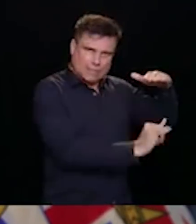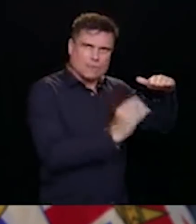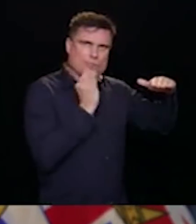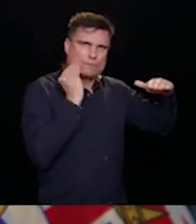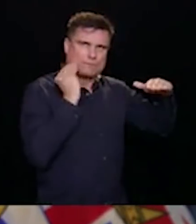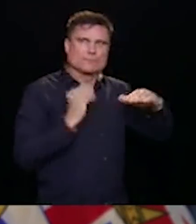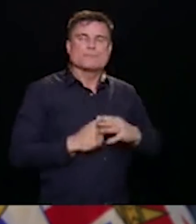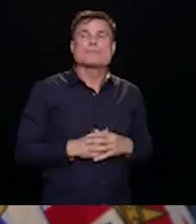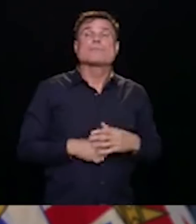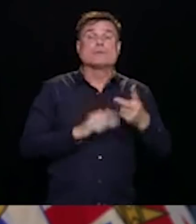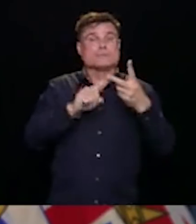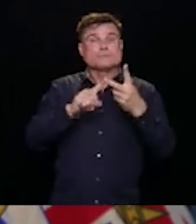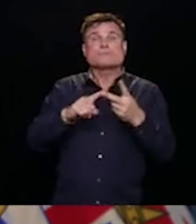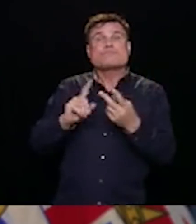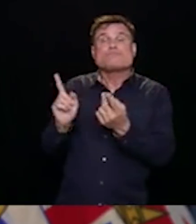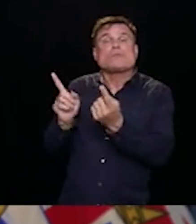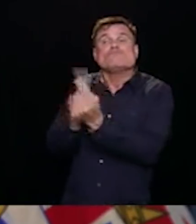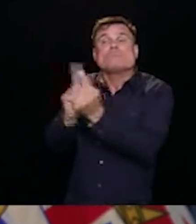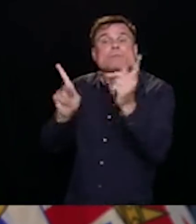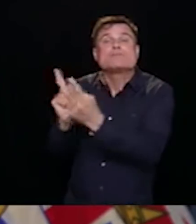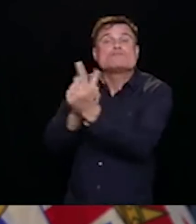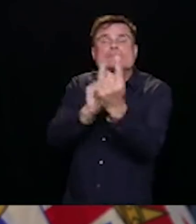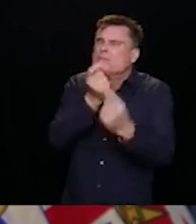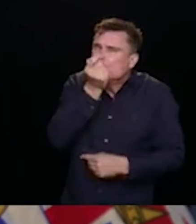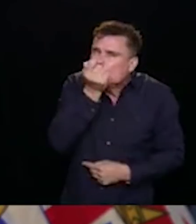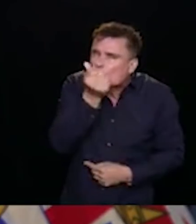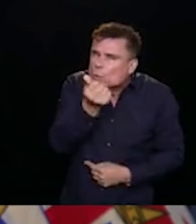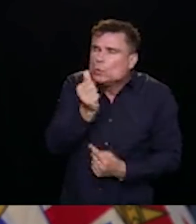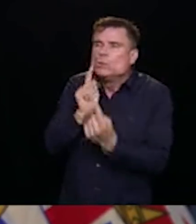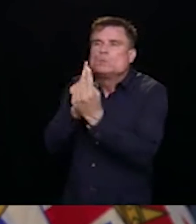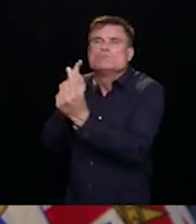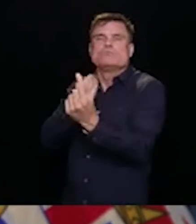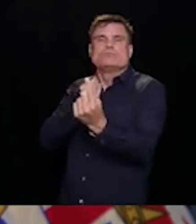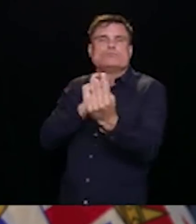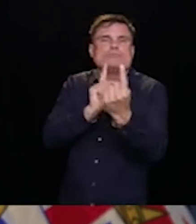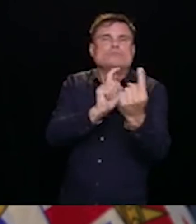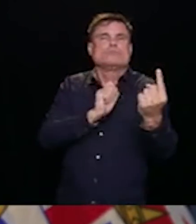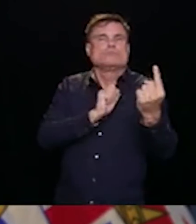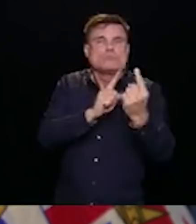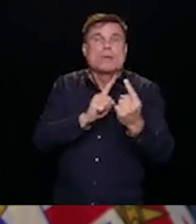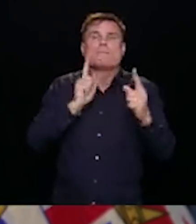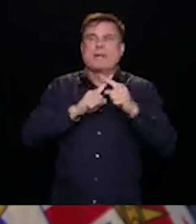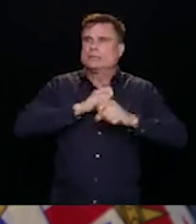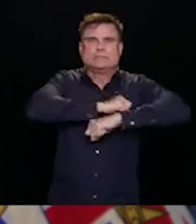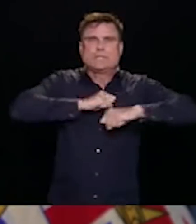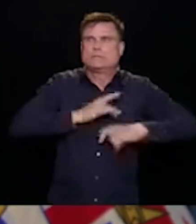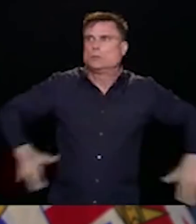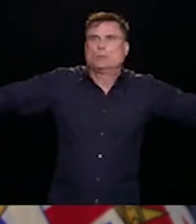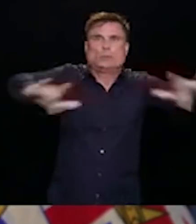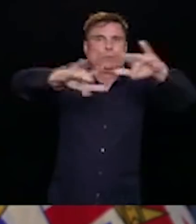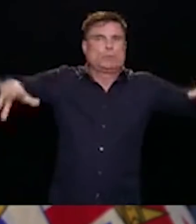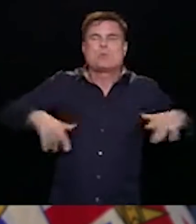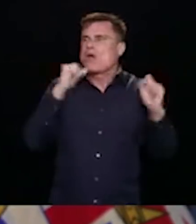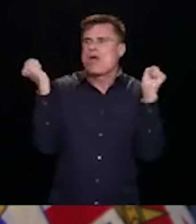and bigger spaces, small numbers of people, so that if we do inadvertently bring it into our circle, into our